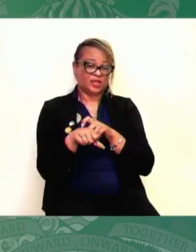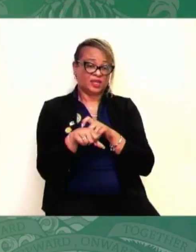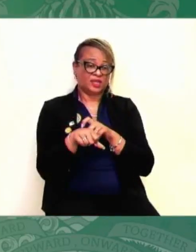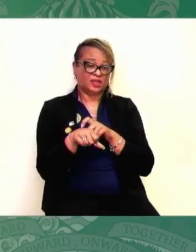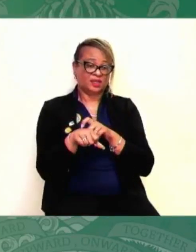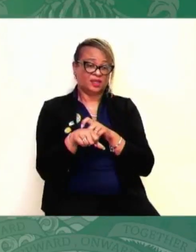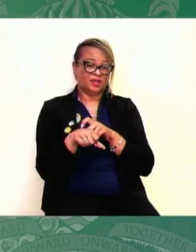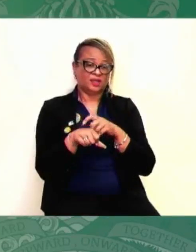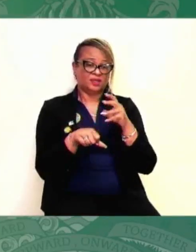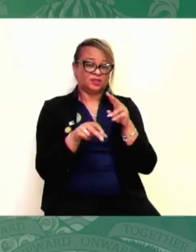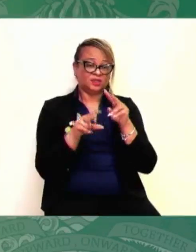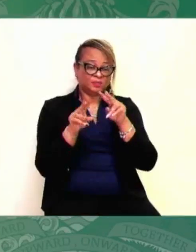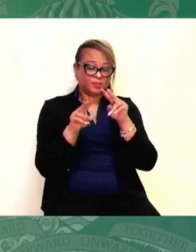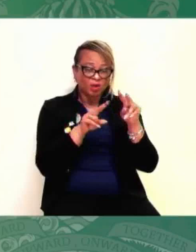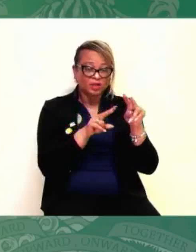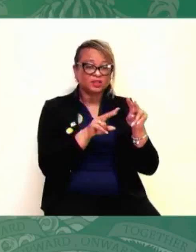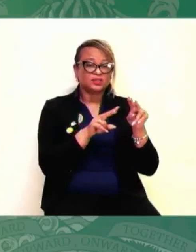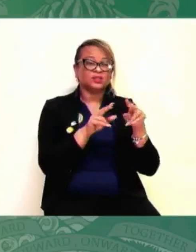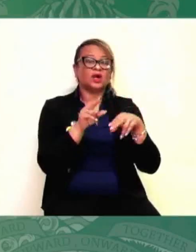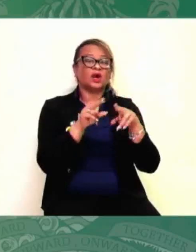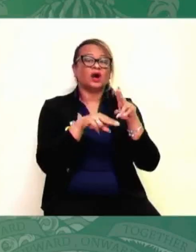monitor downtown upgrades.